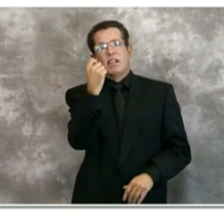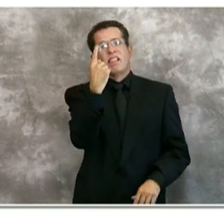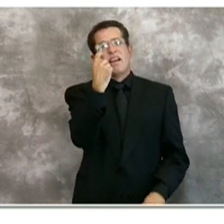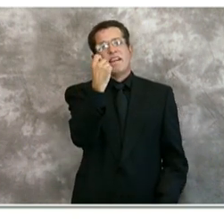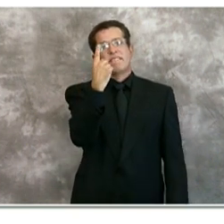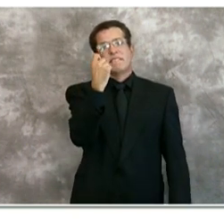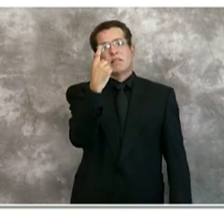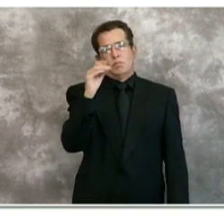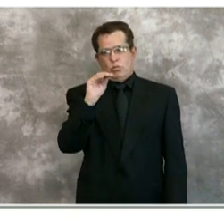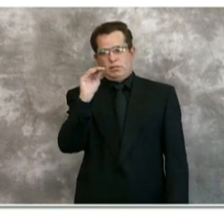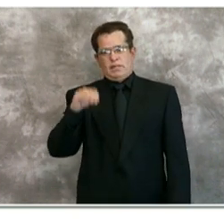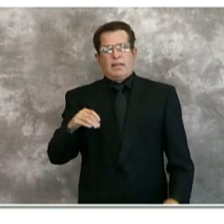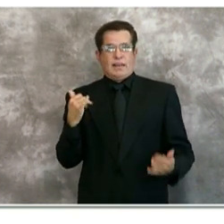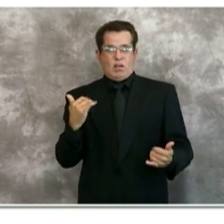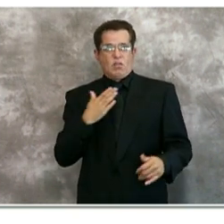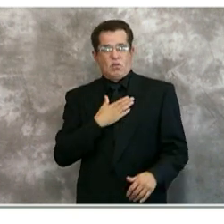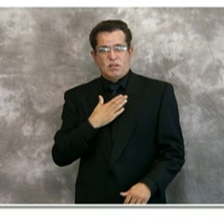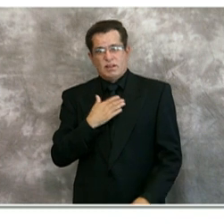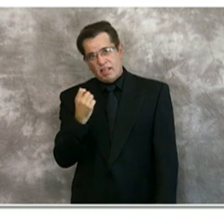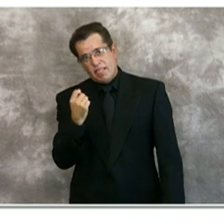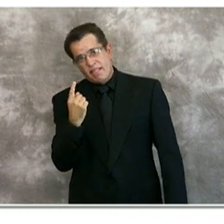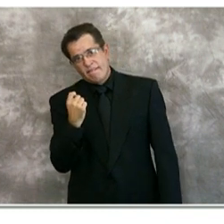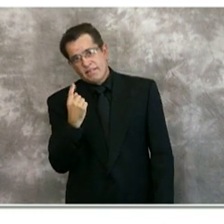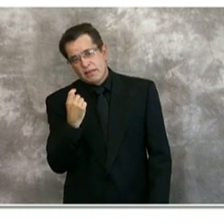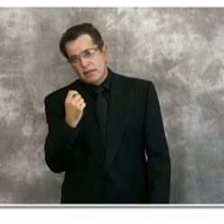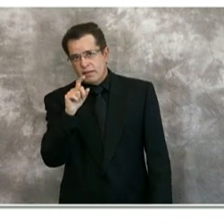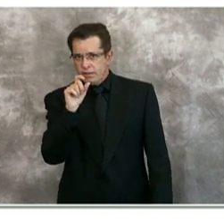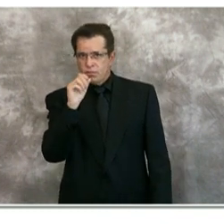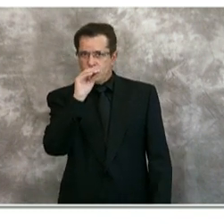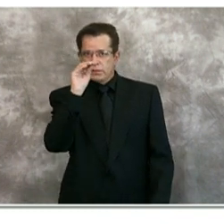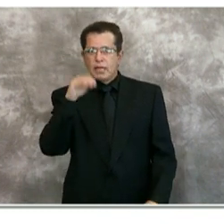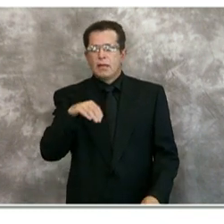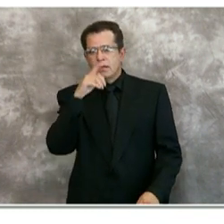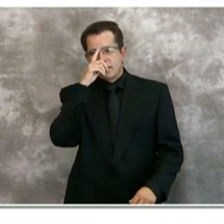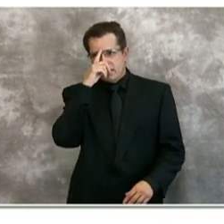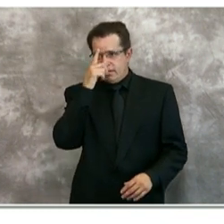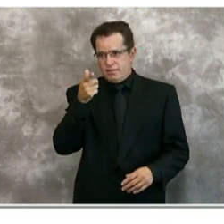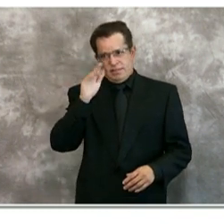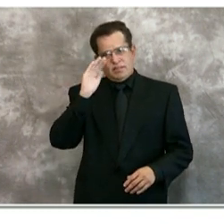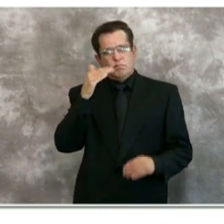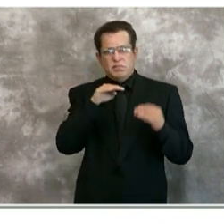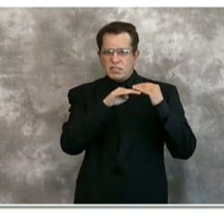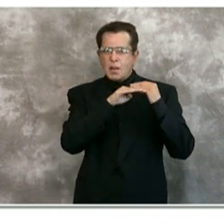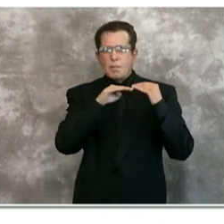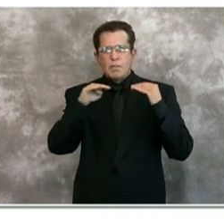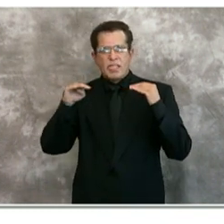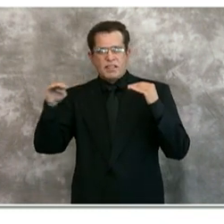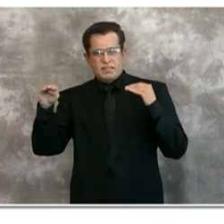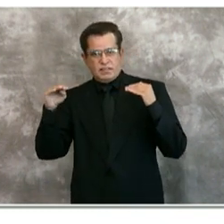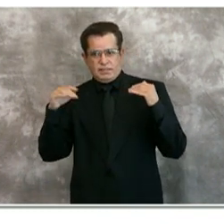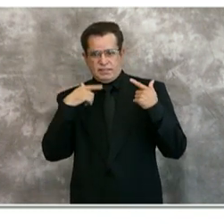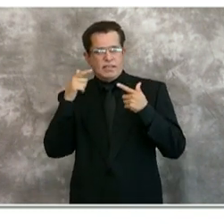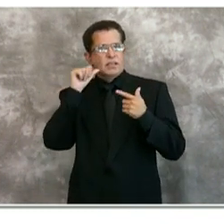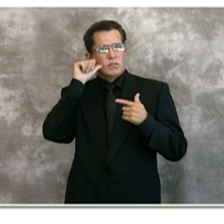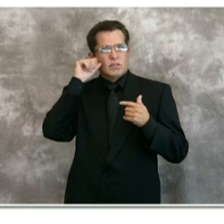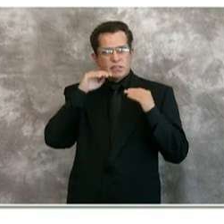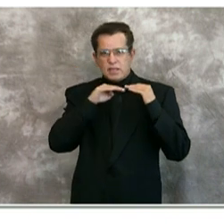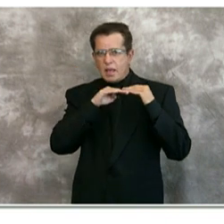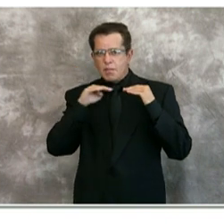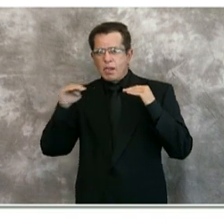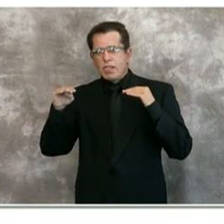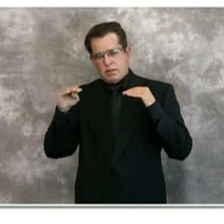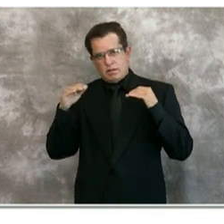11%. This number has stayed about the same since yesterday, and we